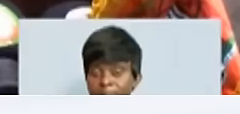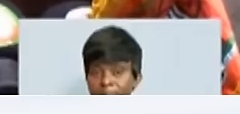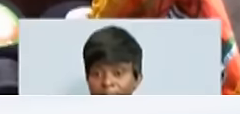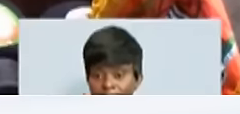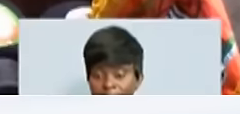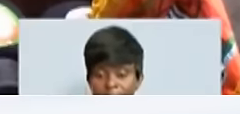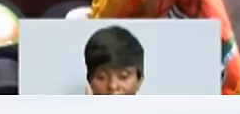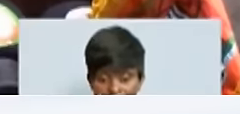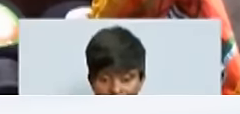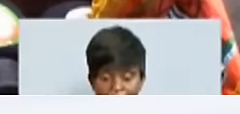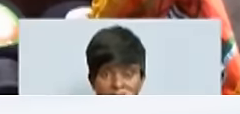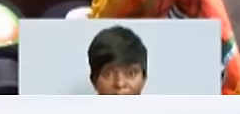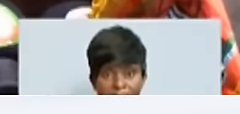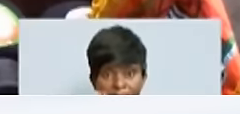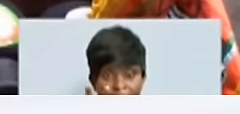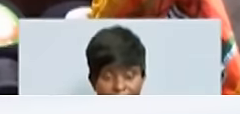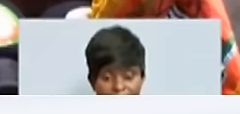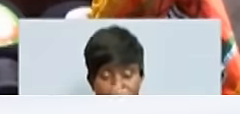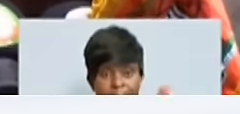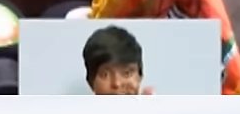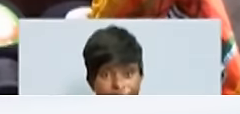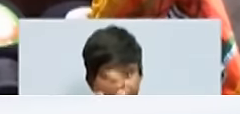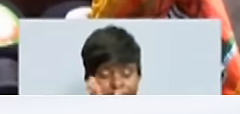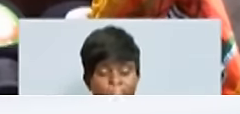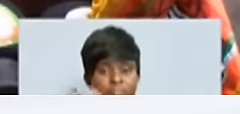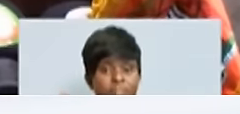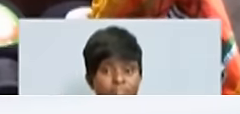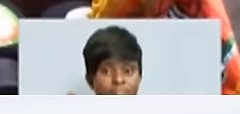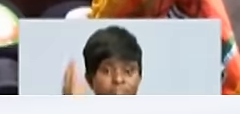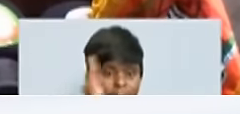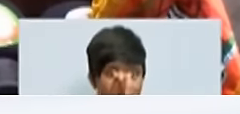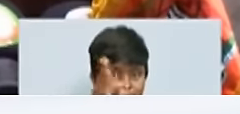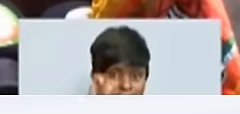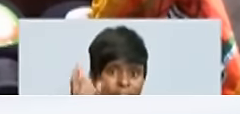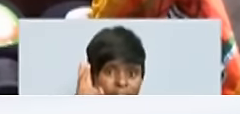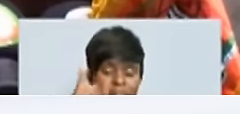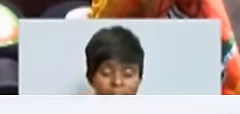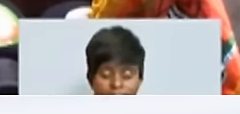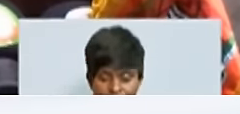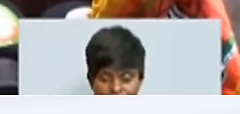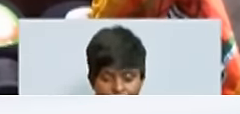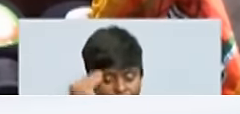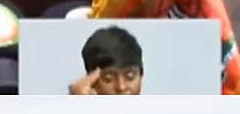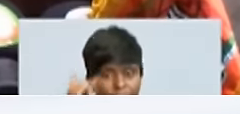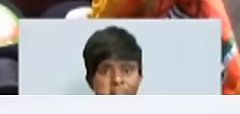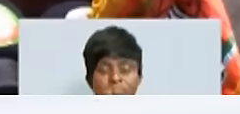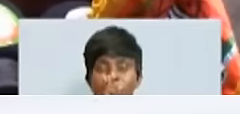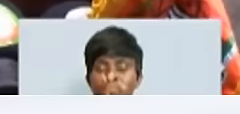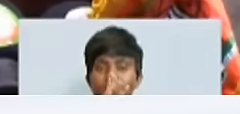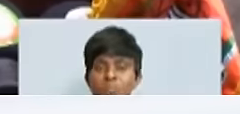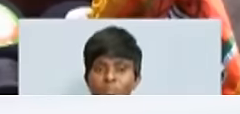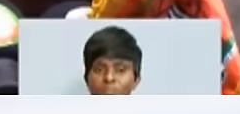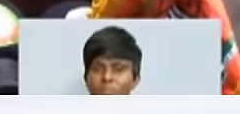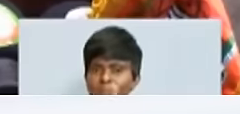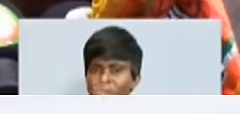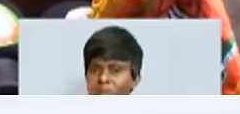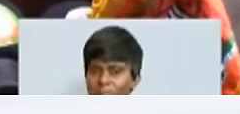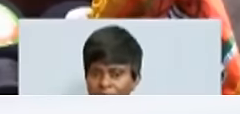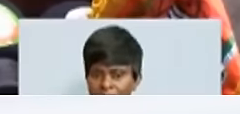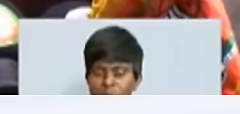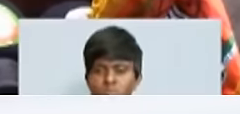is where now some of the money in the budget reallocation will go. So we know where the water resources sit. We